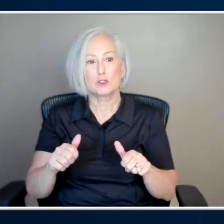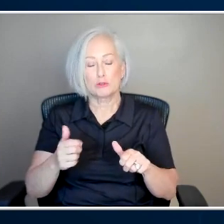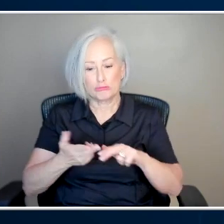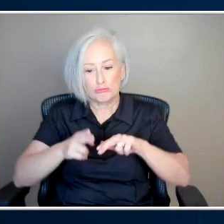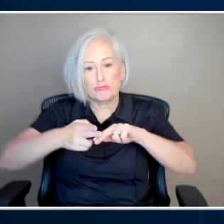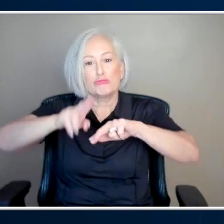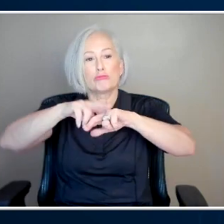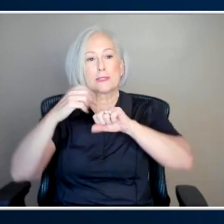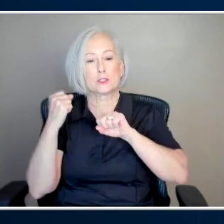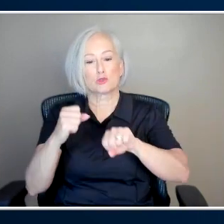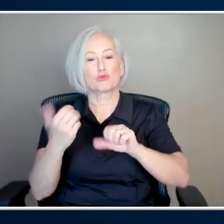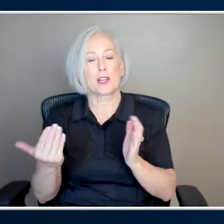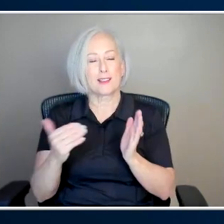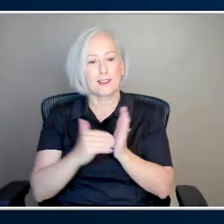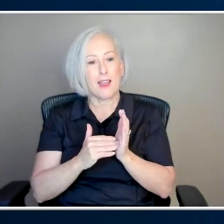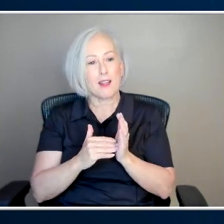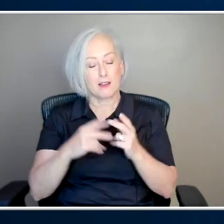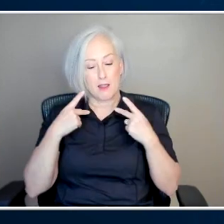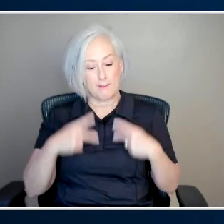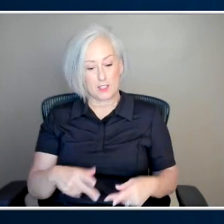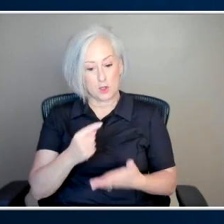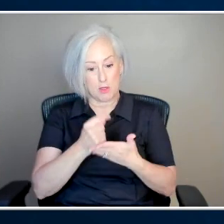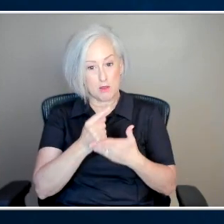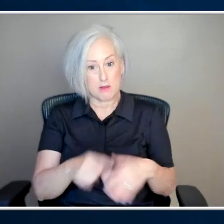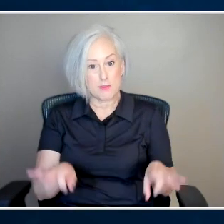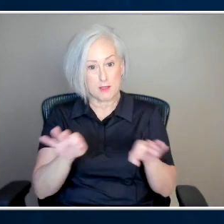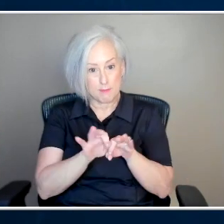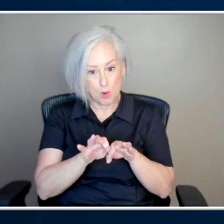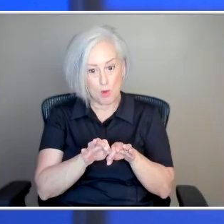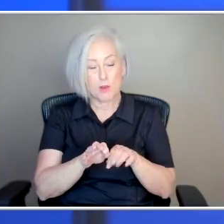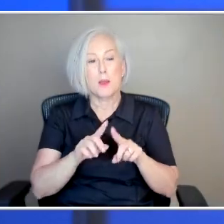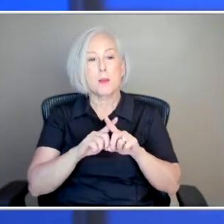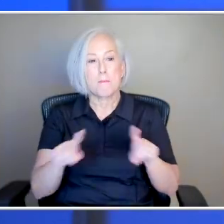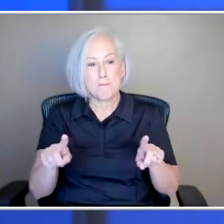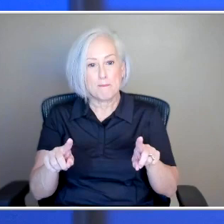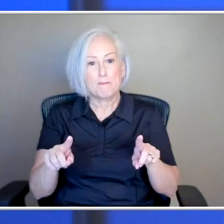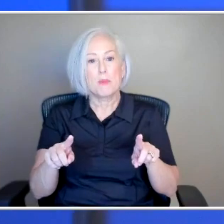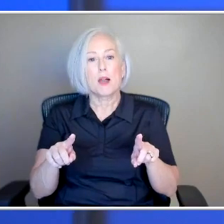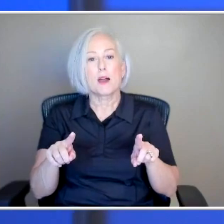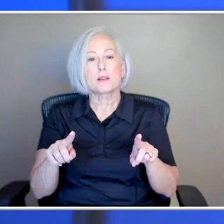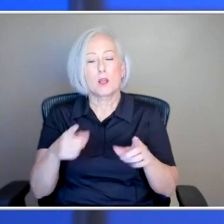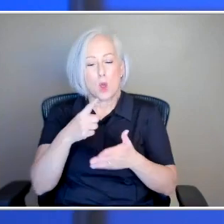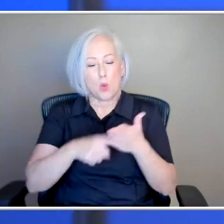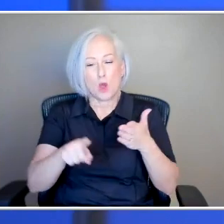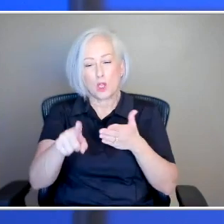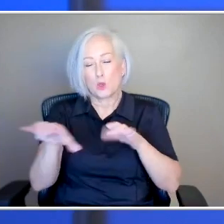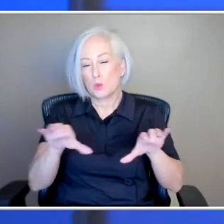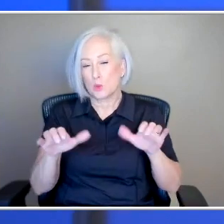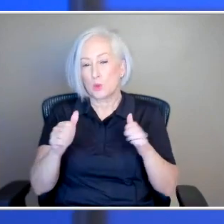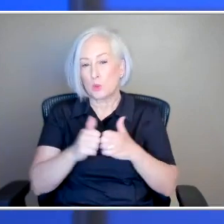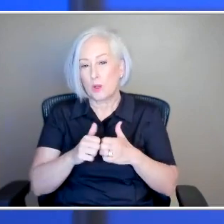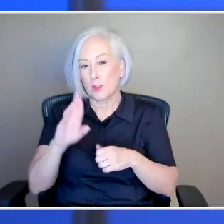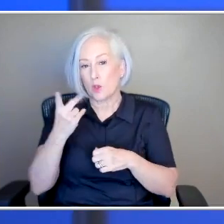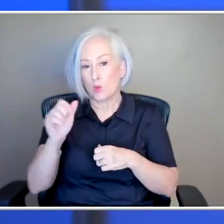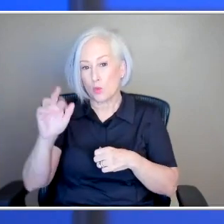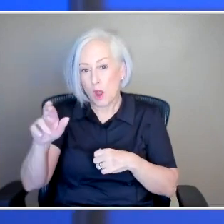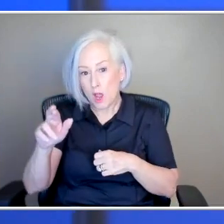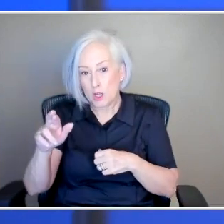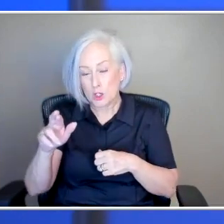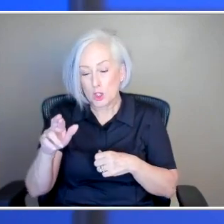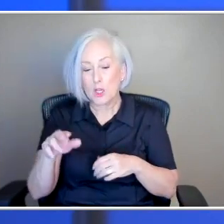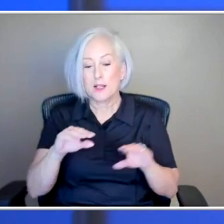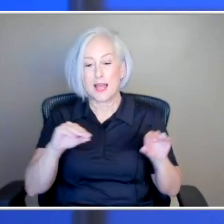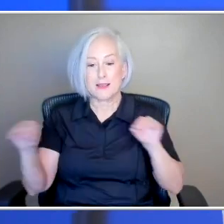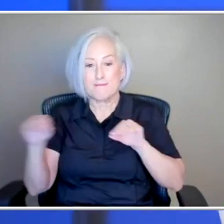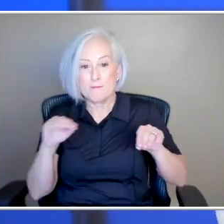the strength and conditioning thing, like the stuff you do with Roger, because you might be done with physical therapy, but you might not be quite ready